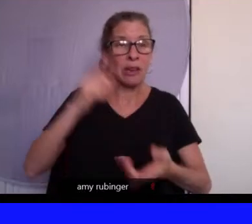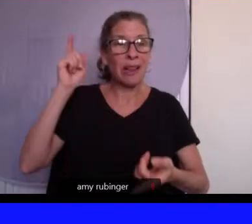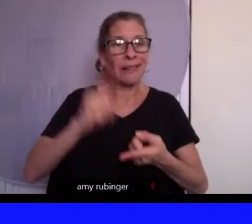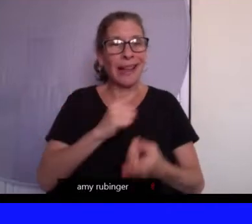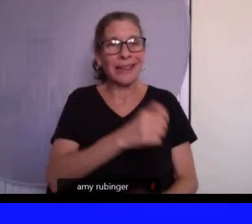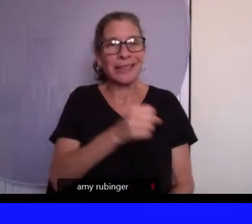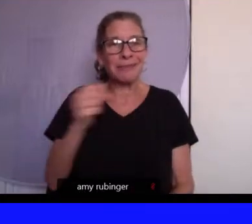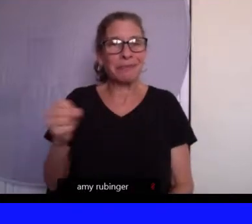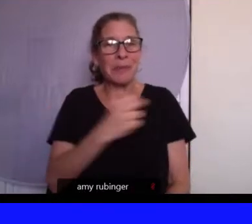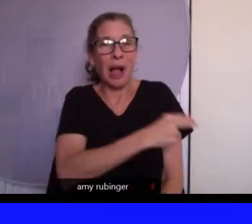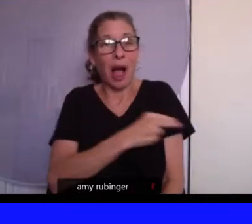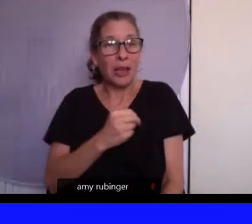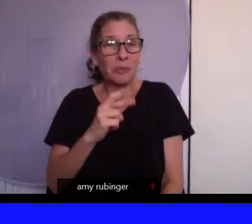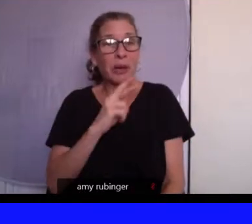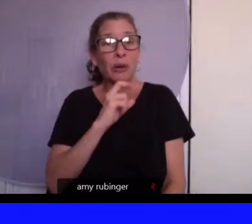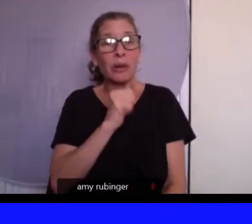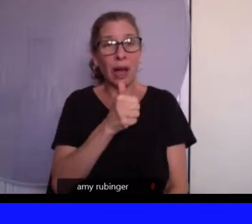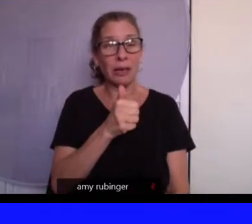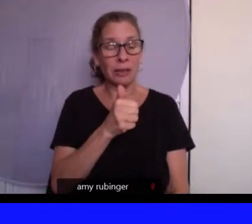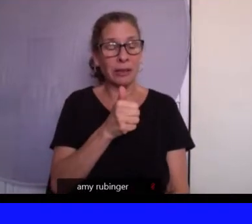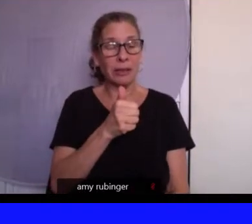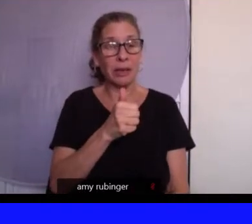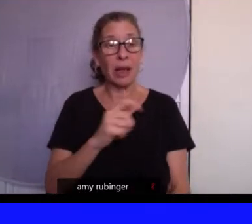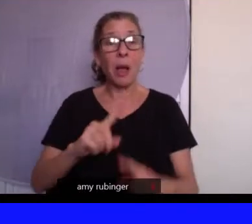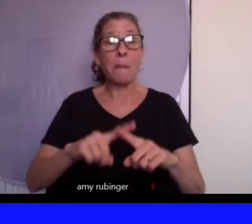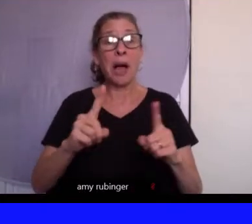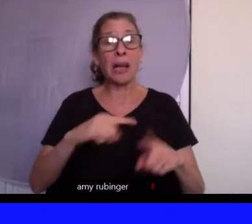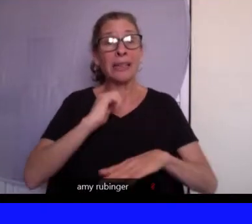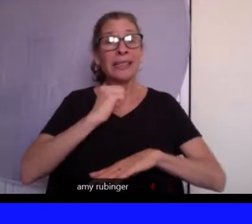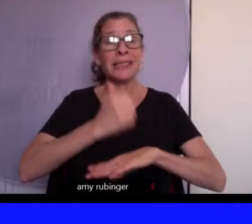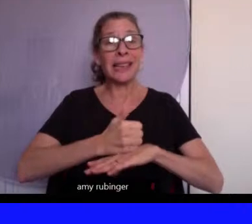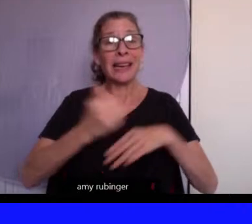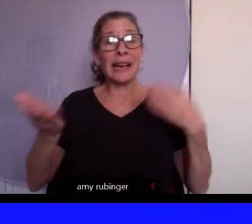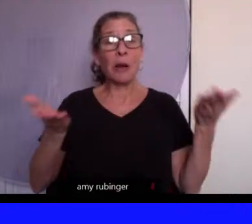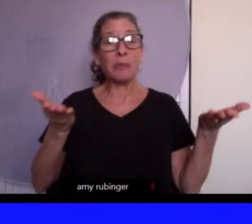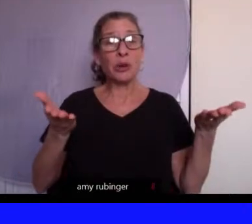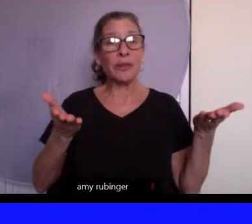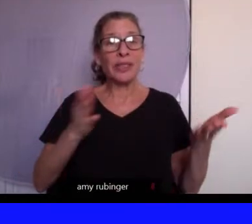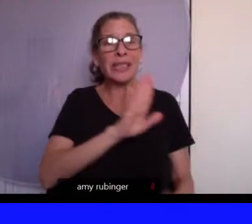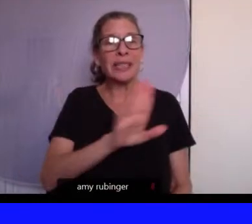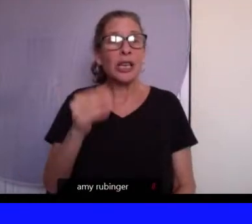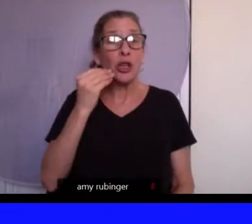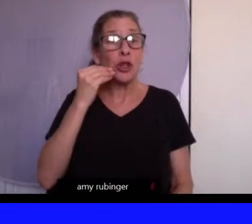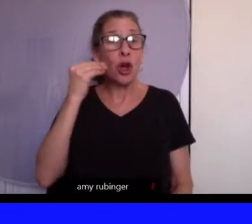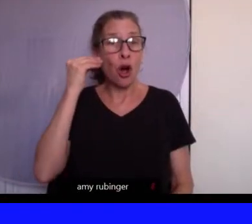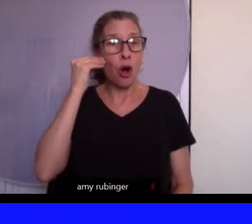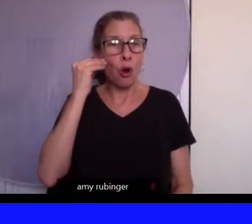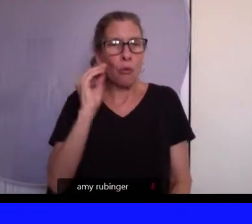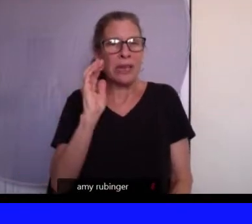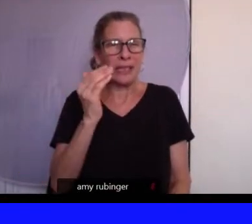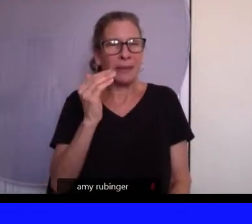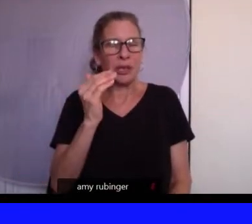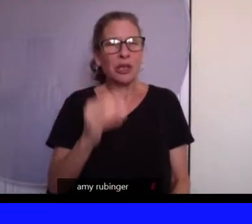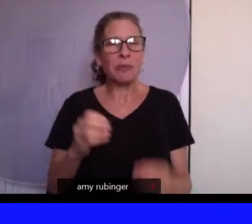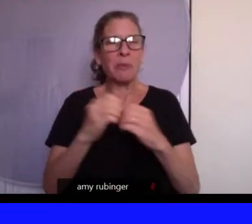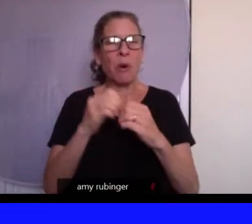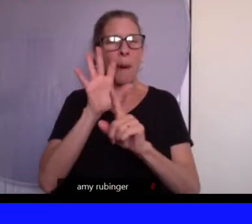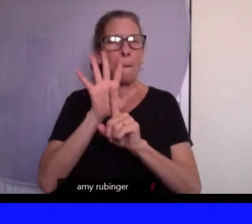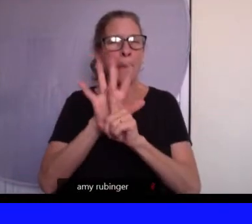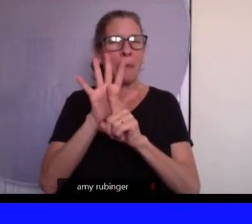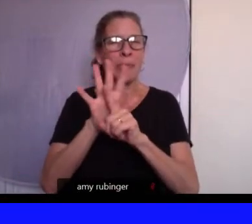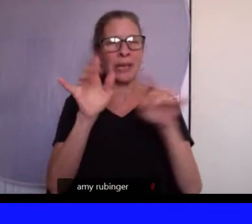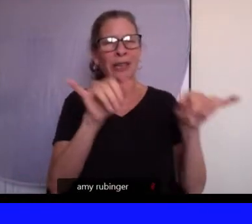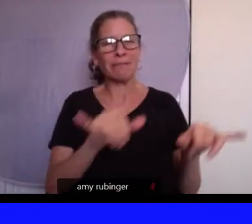their PCP to see if that kind of, is a kind of an effective way of going there. But I think